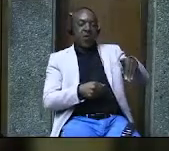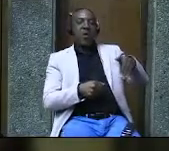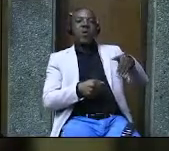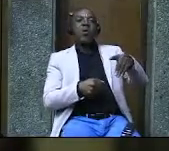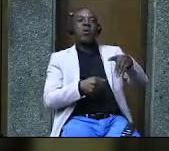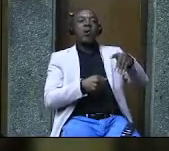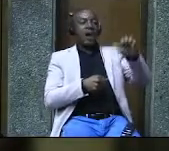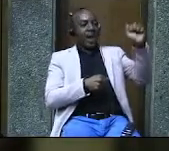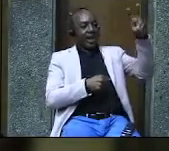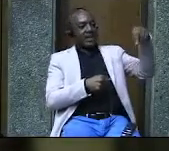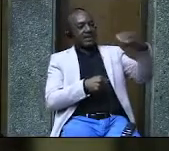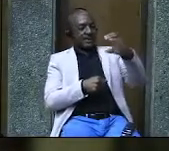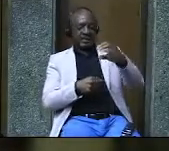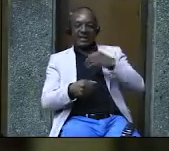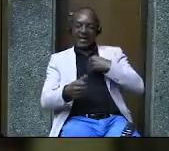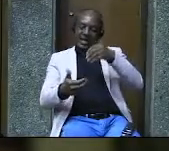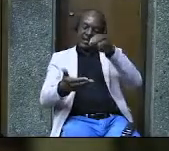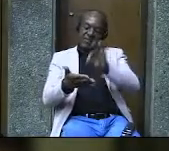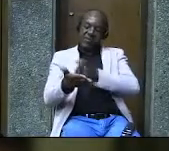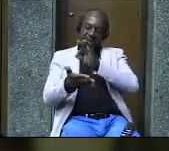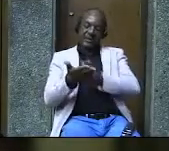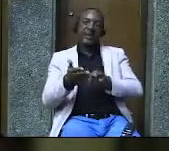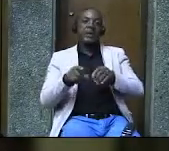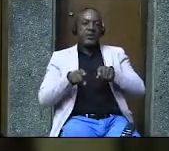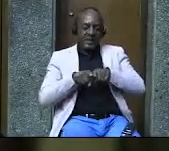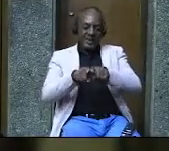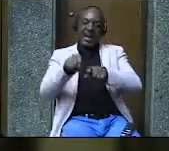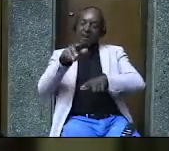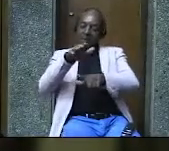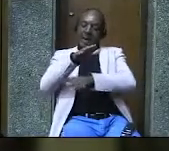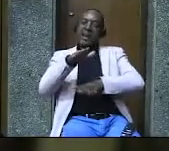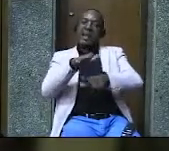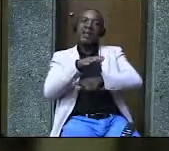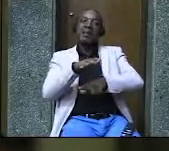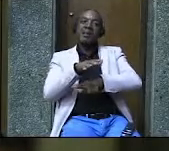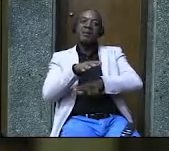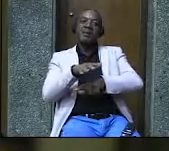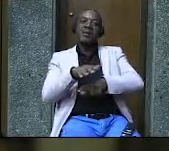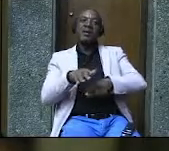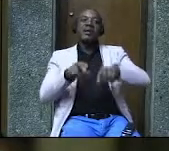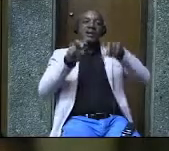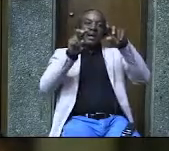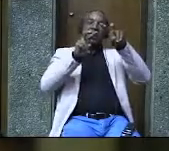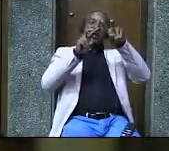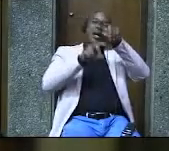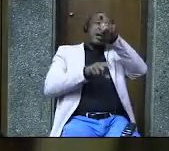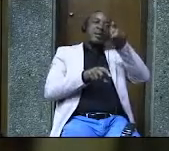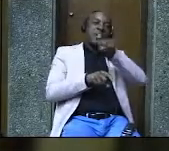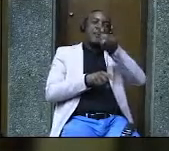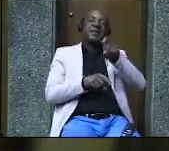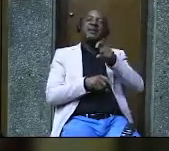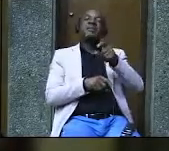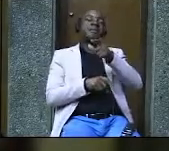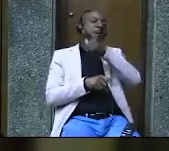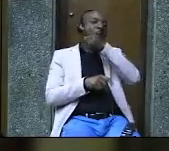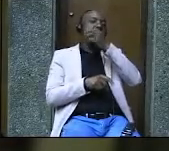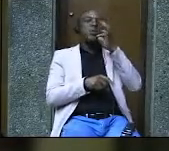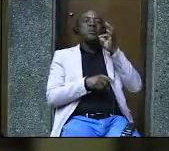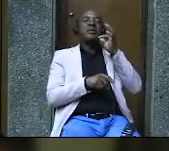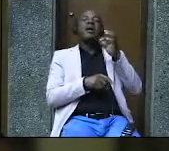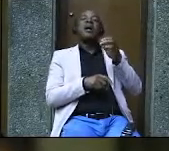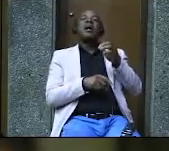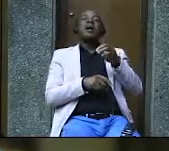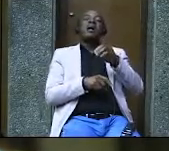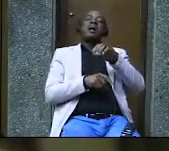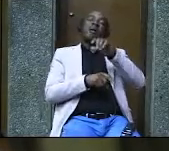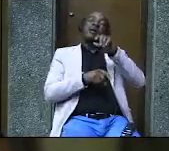ngathi the same land. Kunombuzo othi uthi nasikunikile ndizokwenzani kanti sasiyithathelani le ndawo